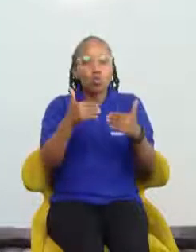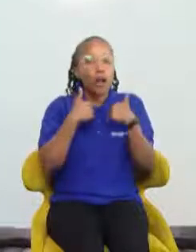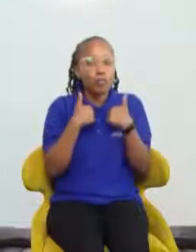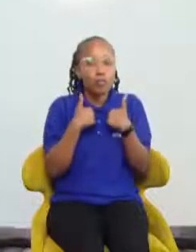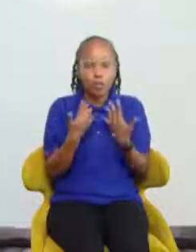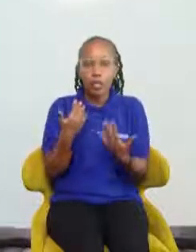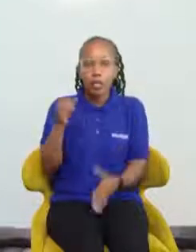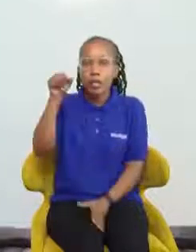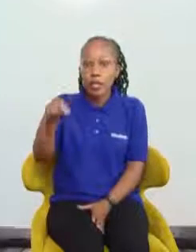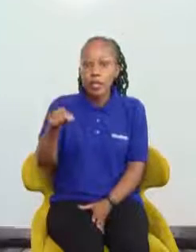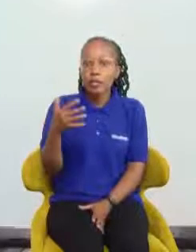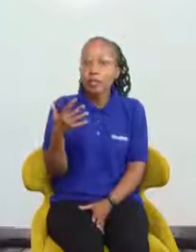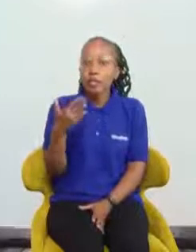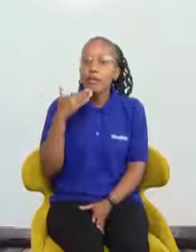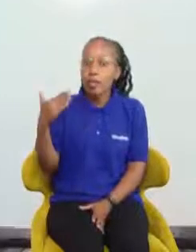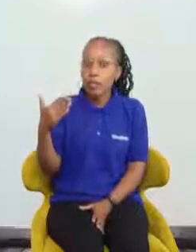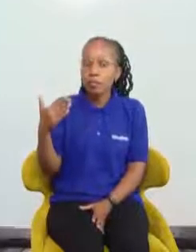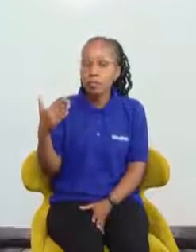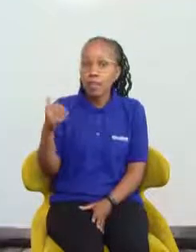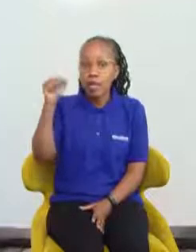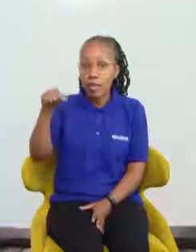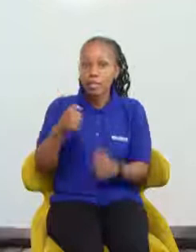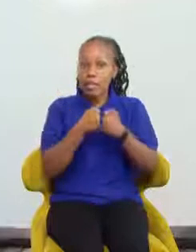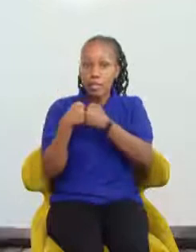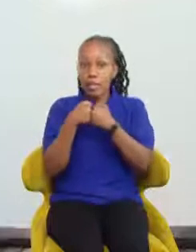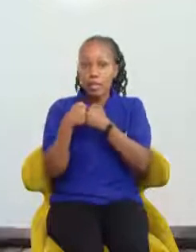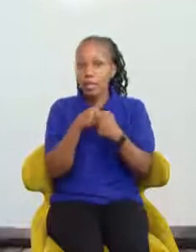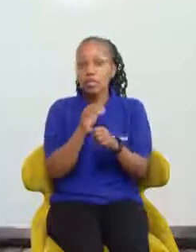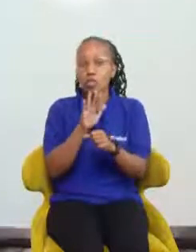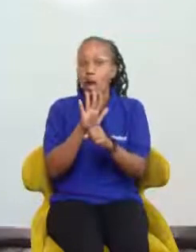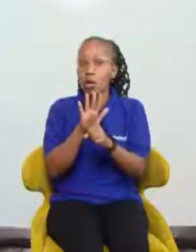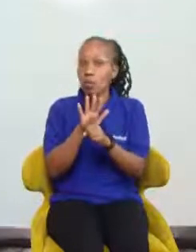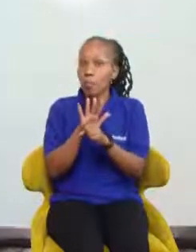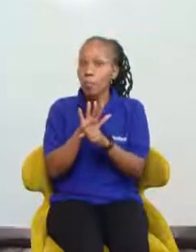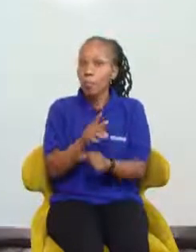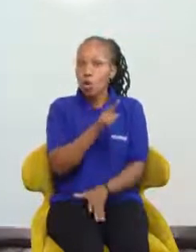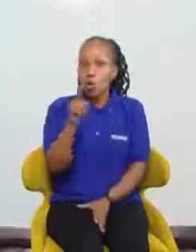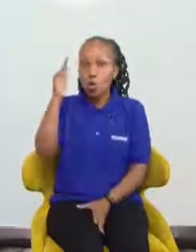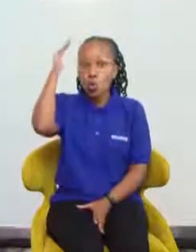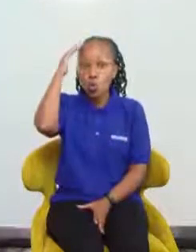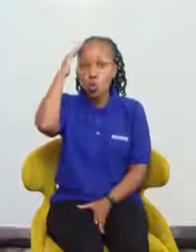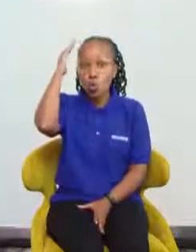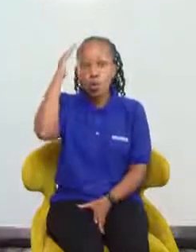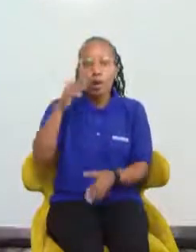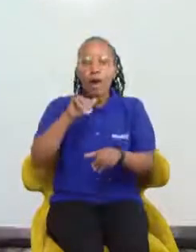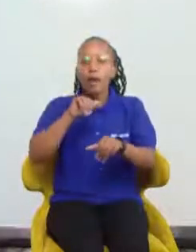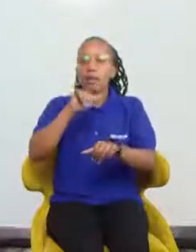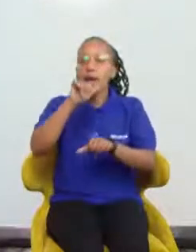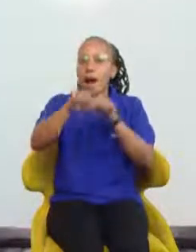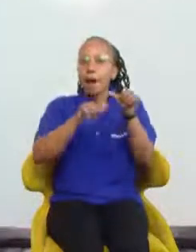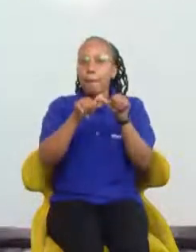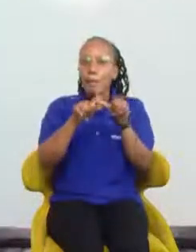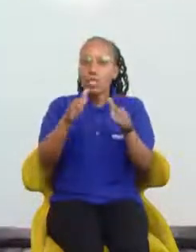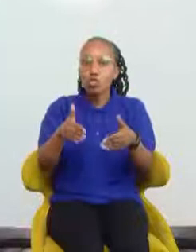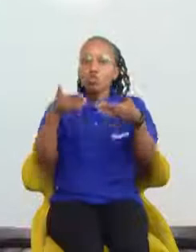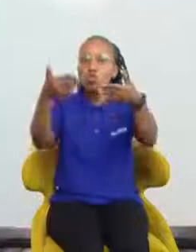Yeah, so I'll take that first. So yeah, that is really a challenge. You know, it's not just about donating